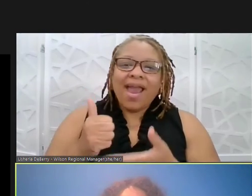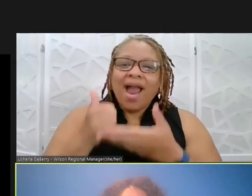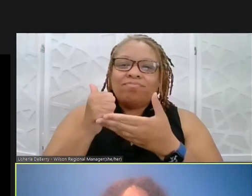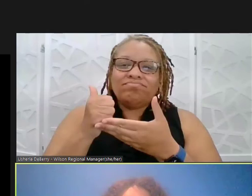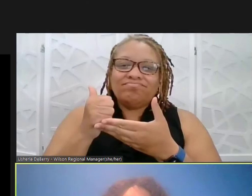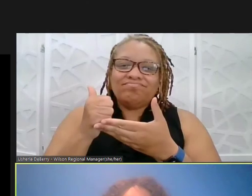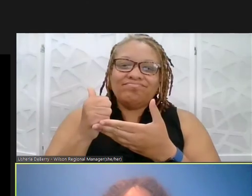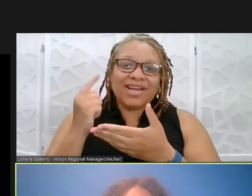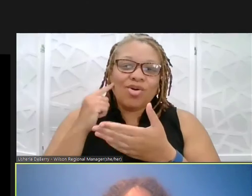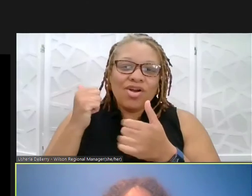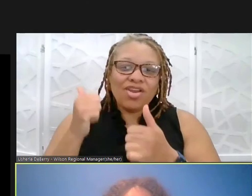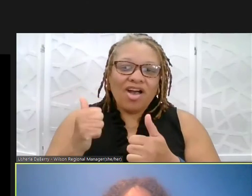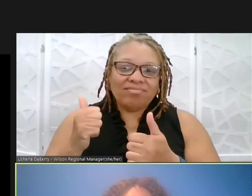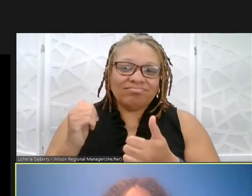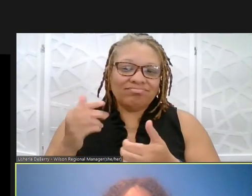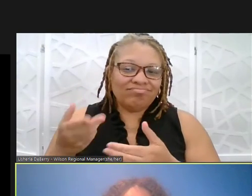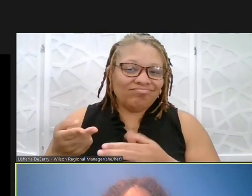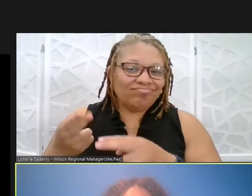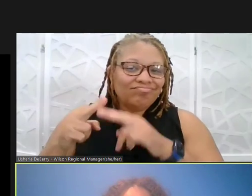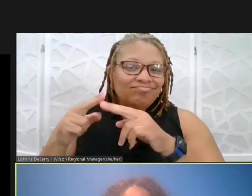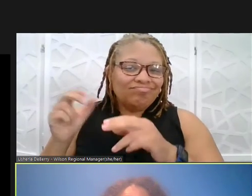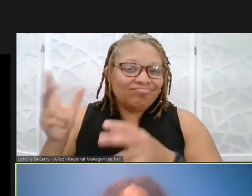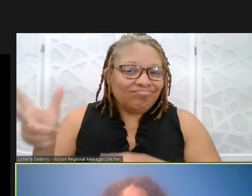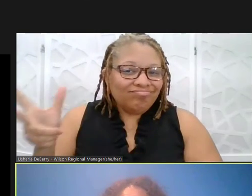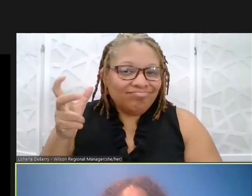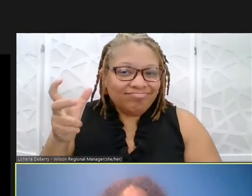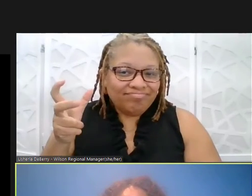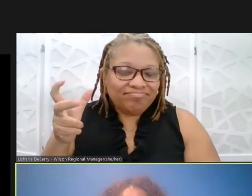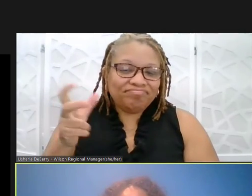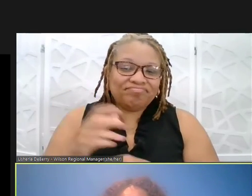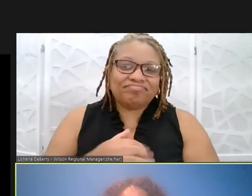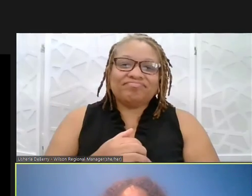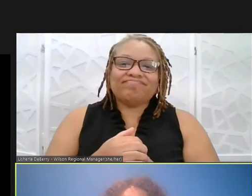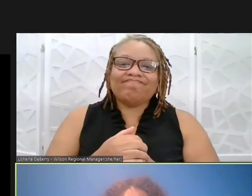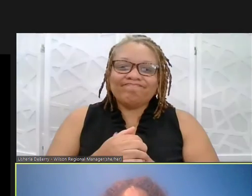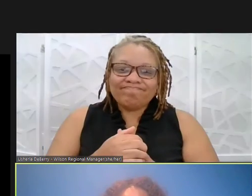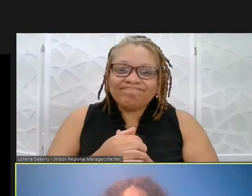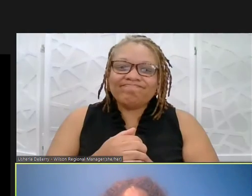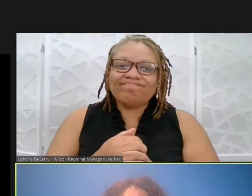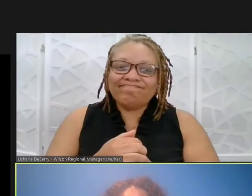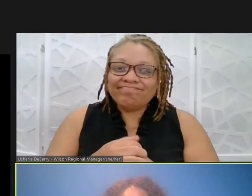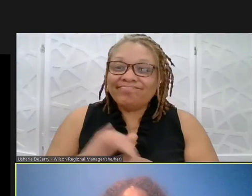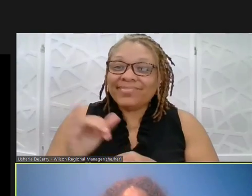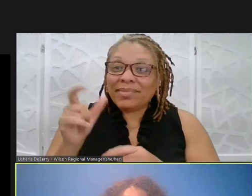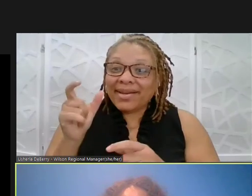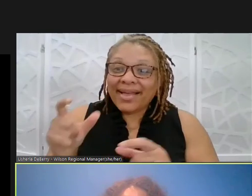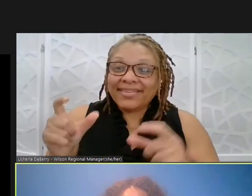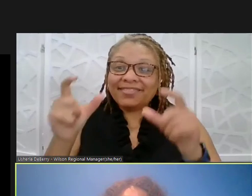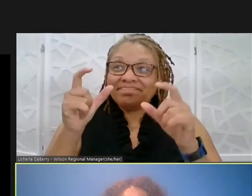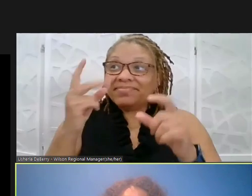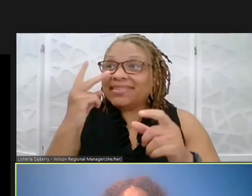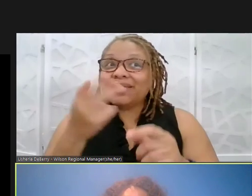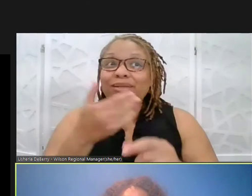Hearing aids, cochlear implants, amplifies the